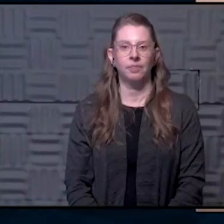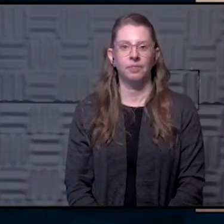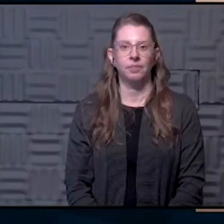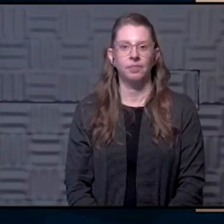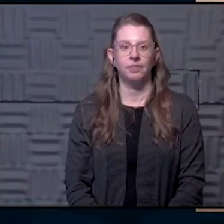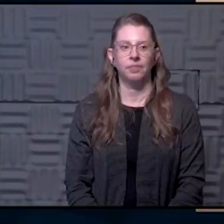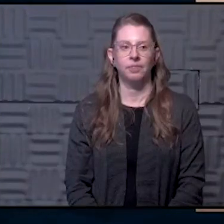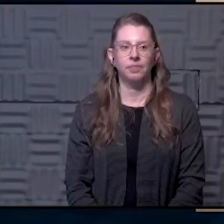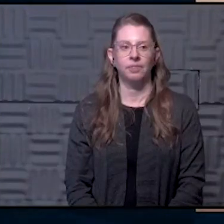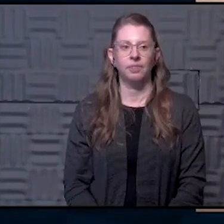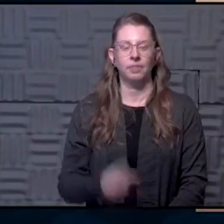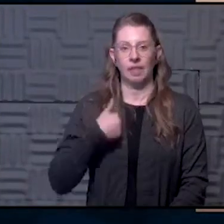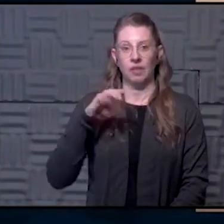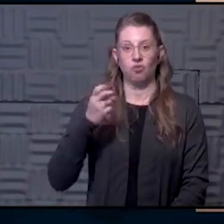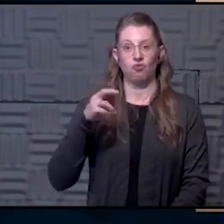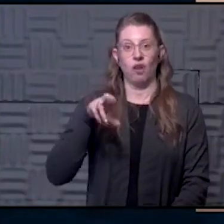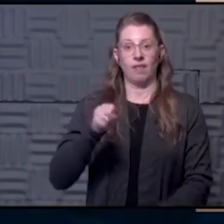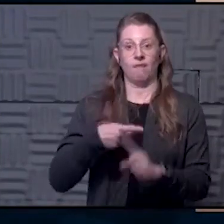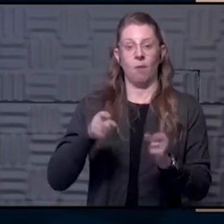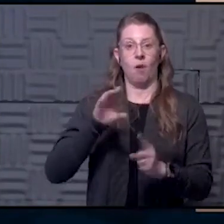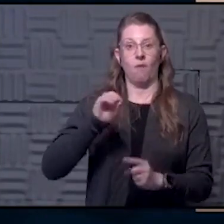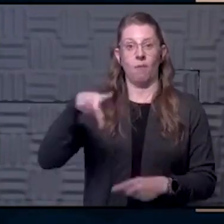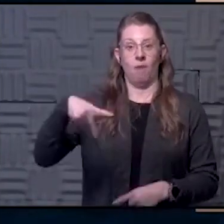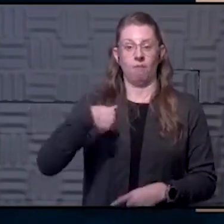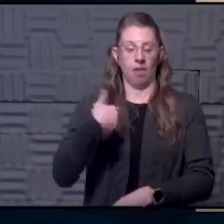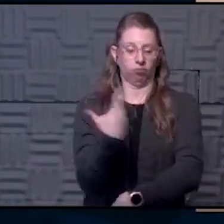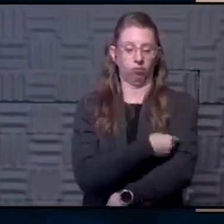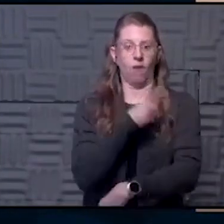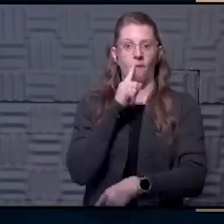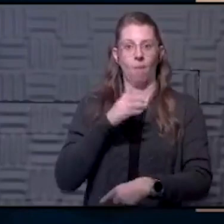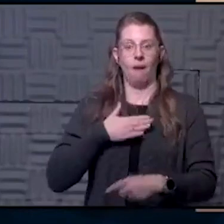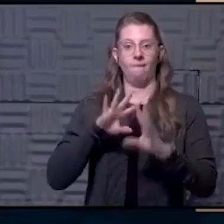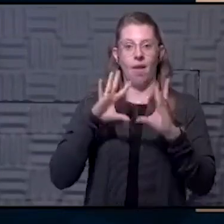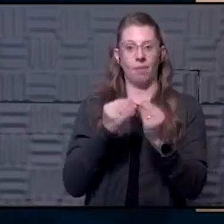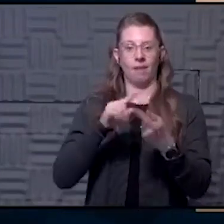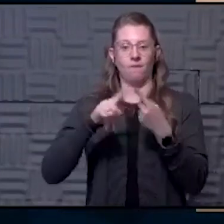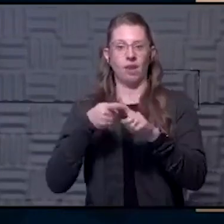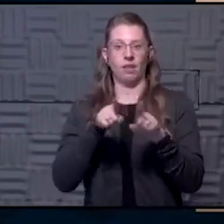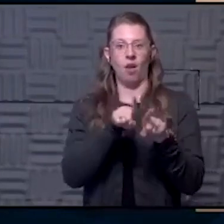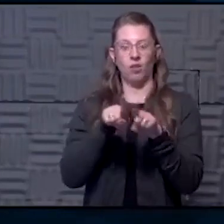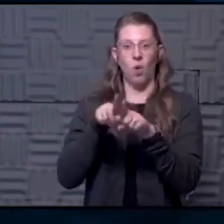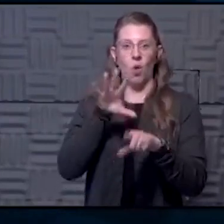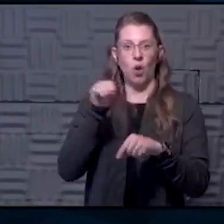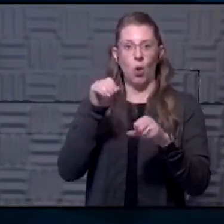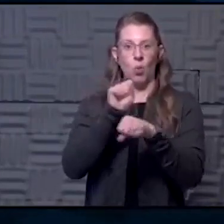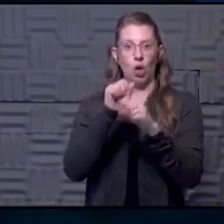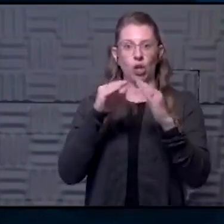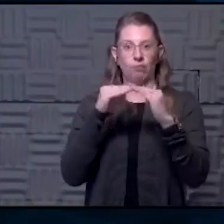I'm Cliff, and I'm from Overland Park, and I got this shot for my family, friends, and coworkers.